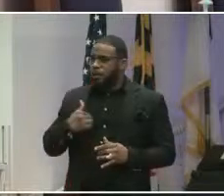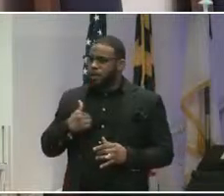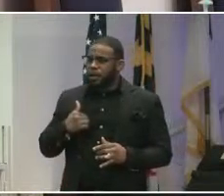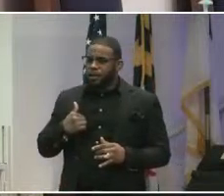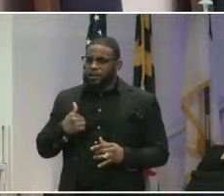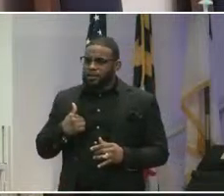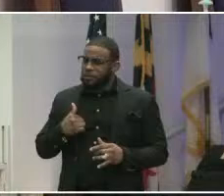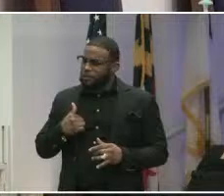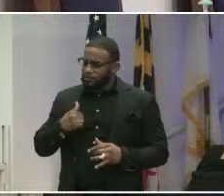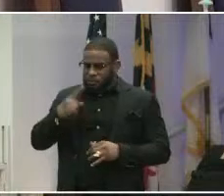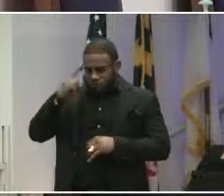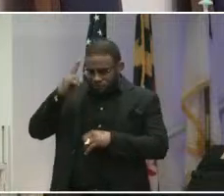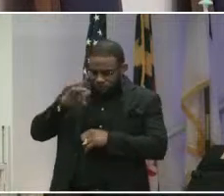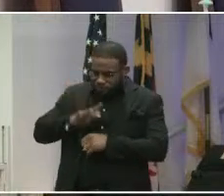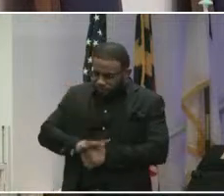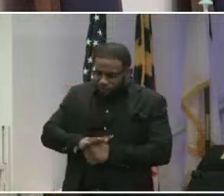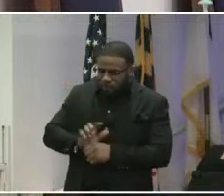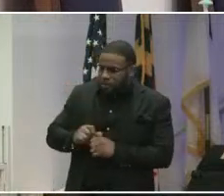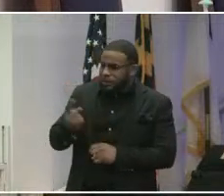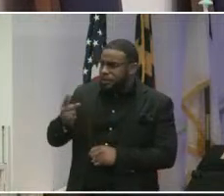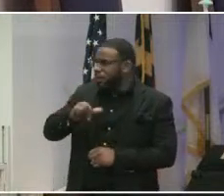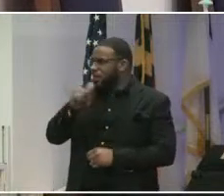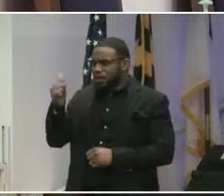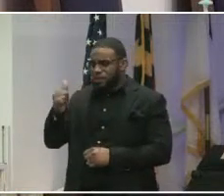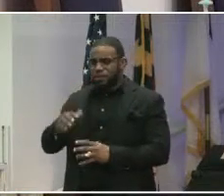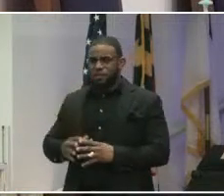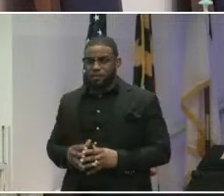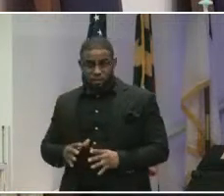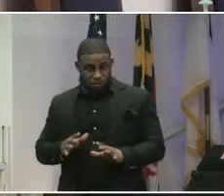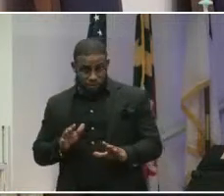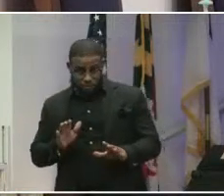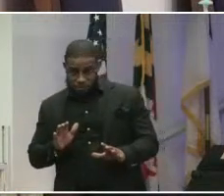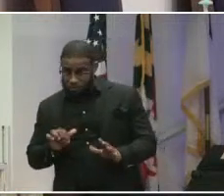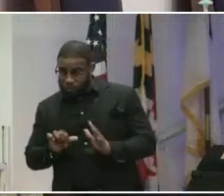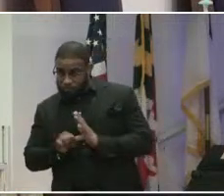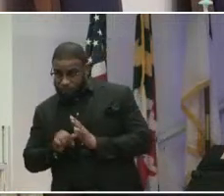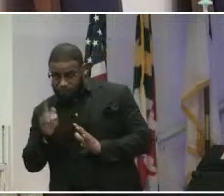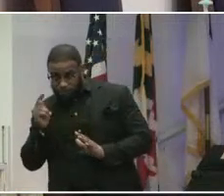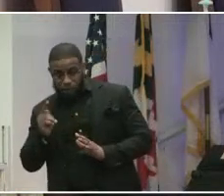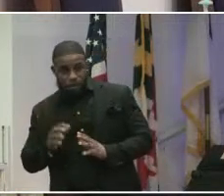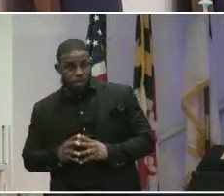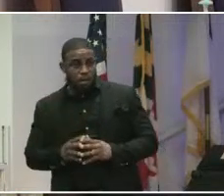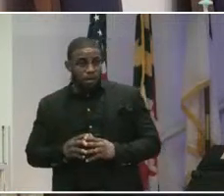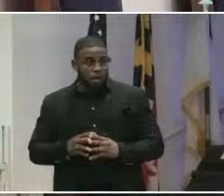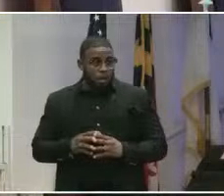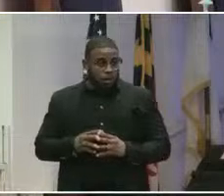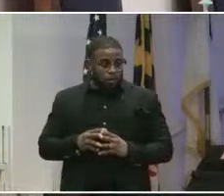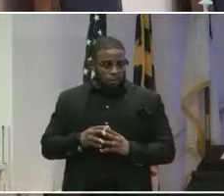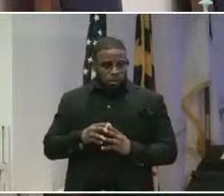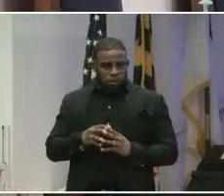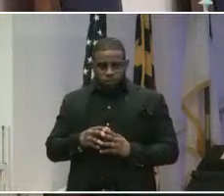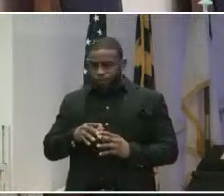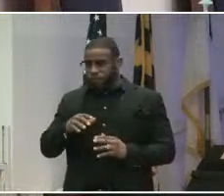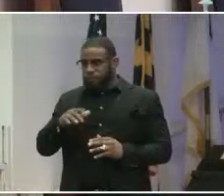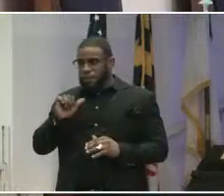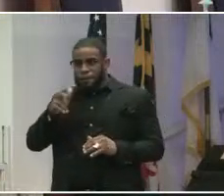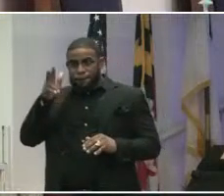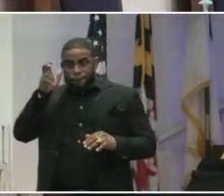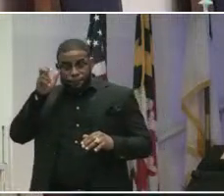Too bogged down on something else. Can I go on and testify? That I have heard